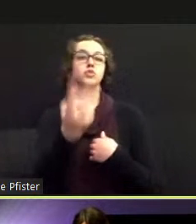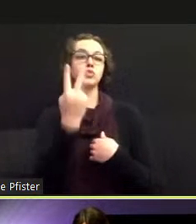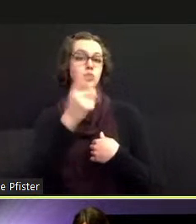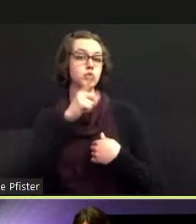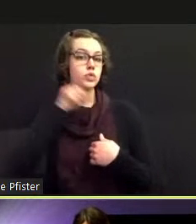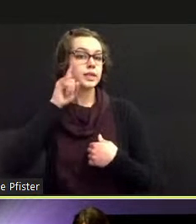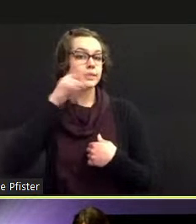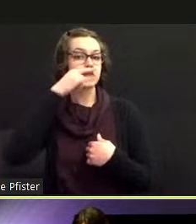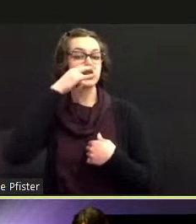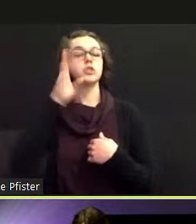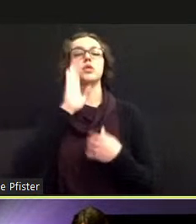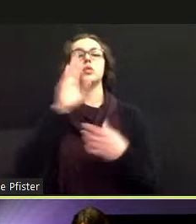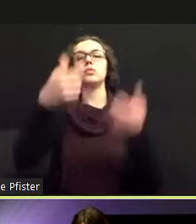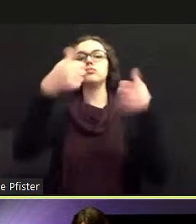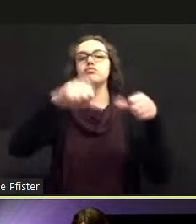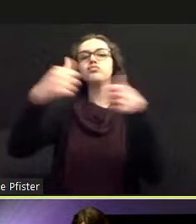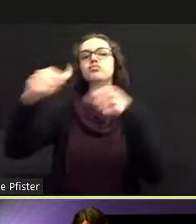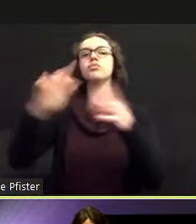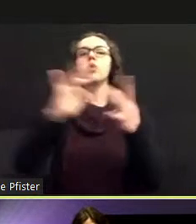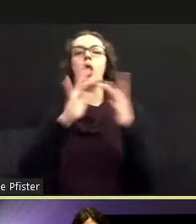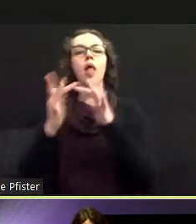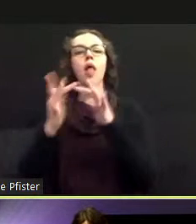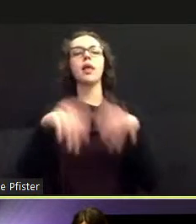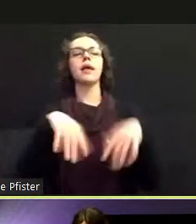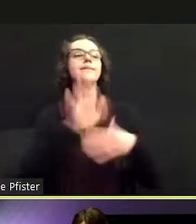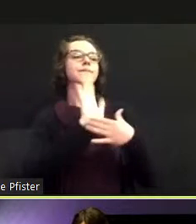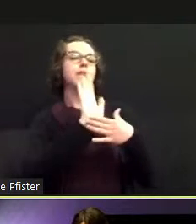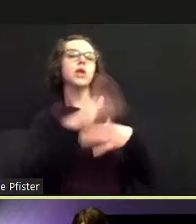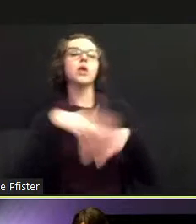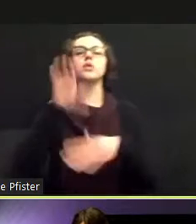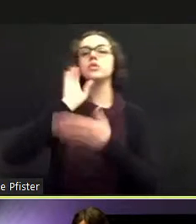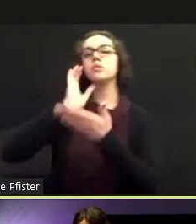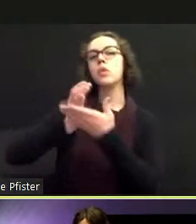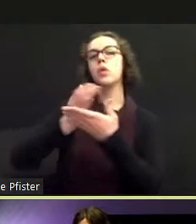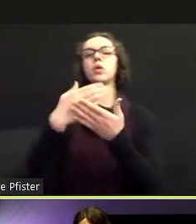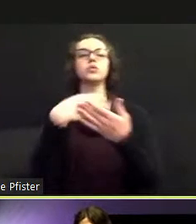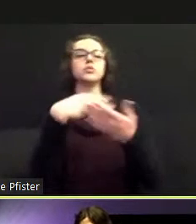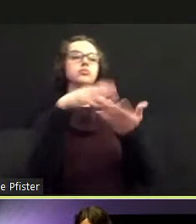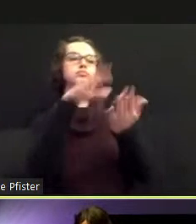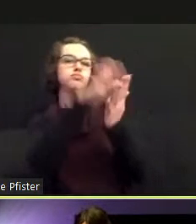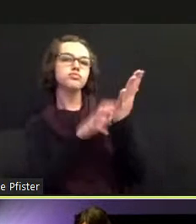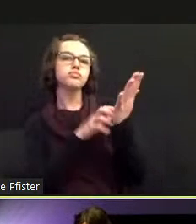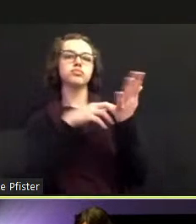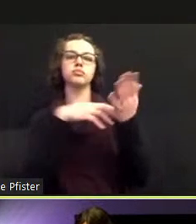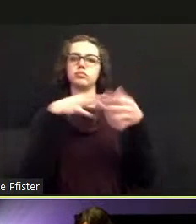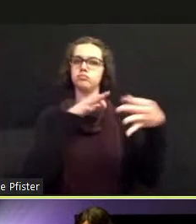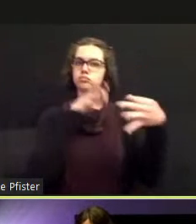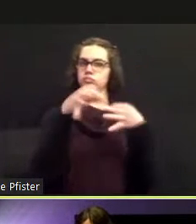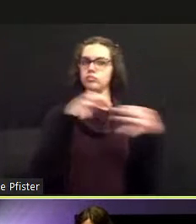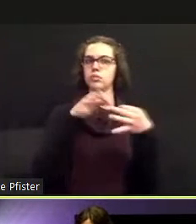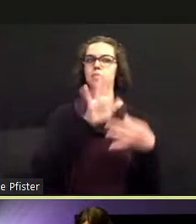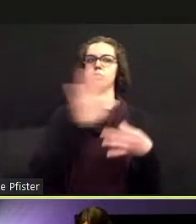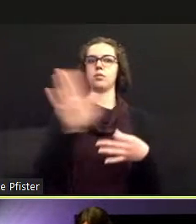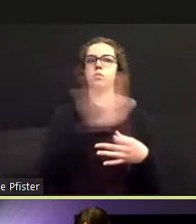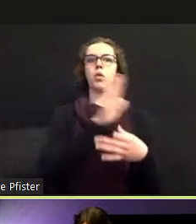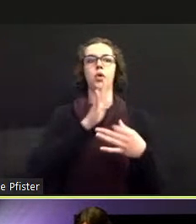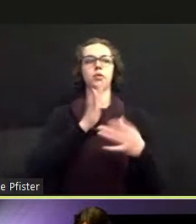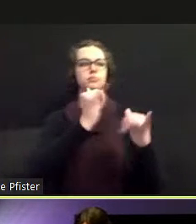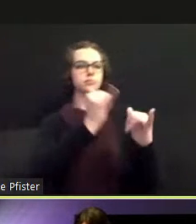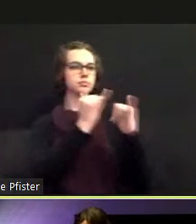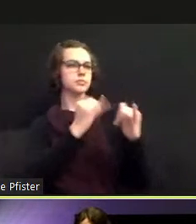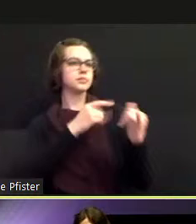internet videos, photos, and short essays which provide intimate details of how she navigates sensory asymmetries between herself and her